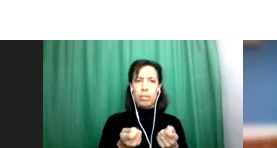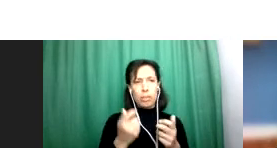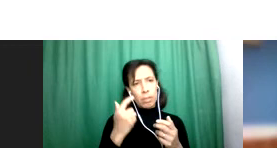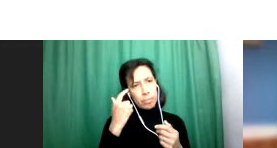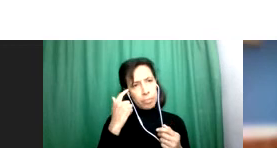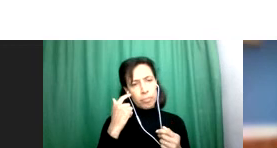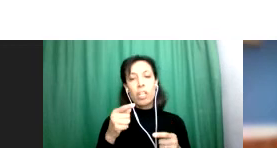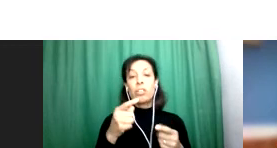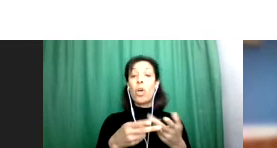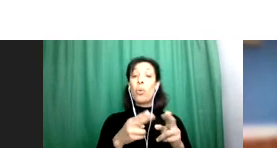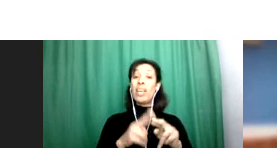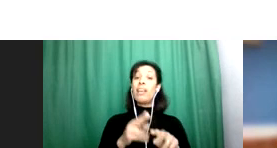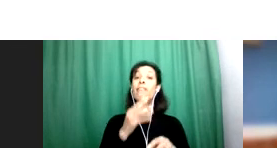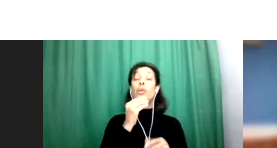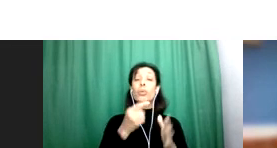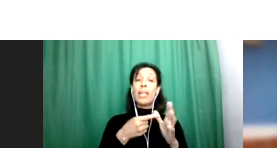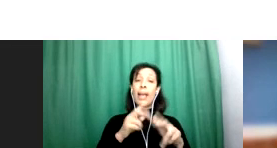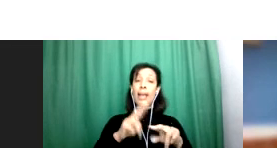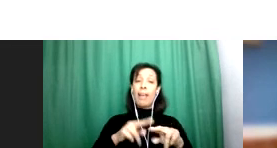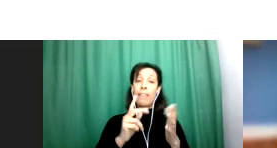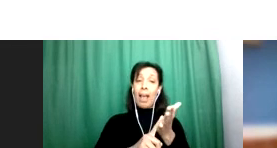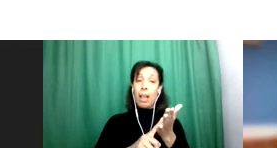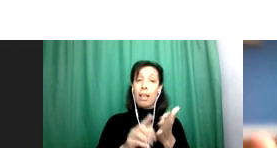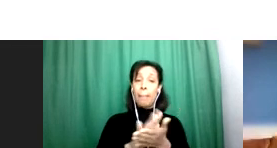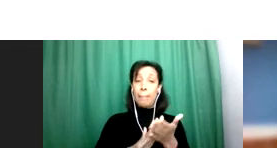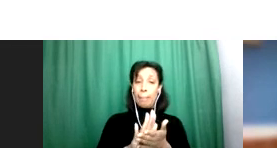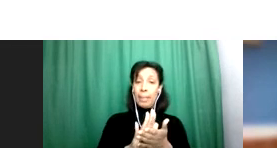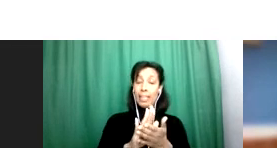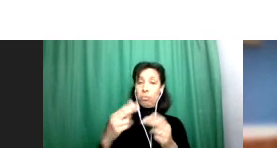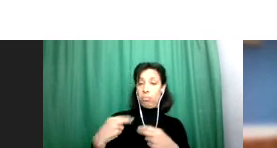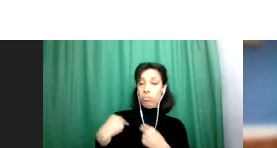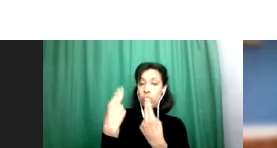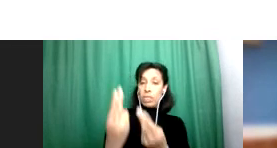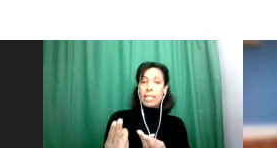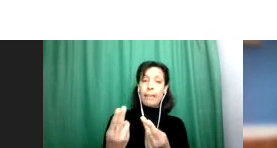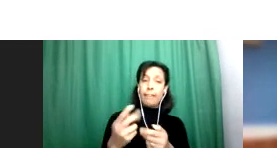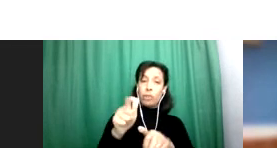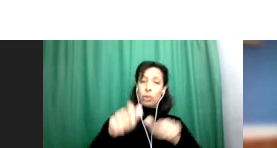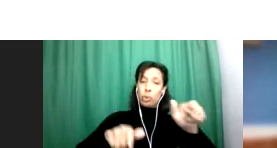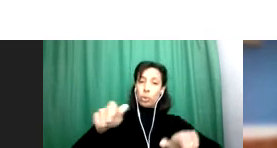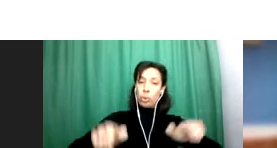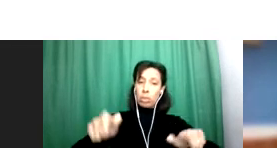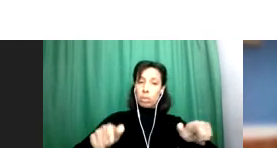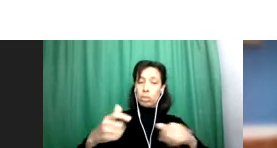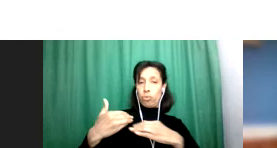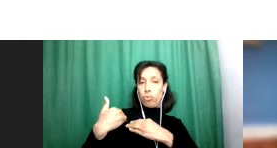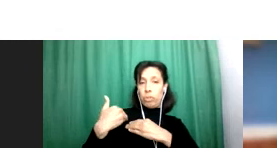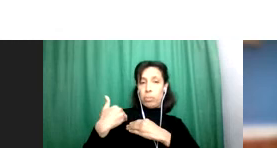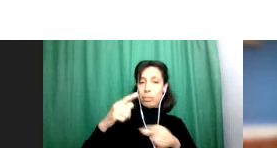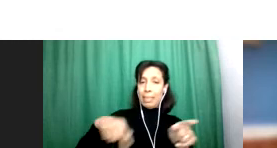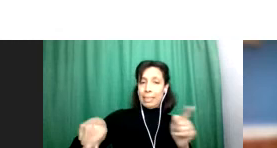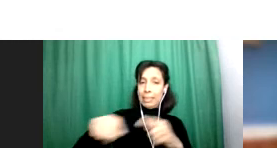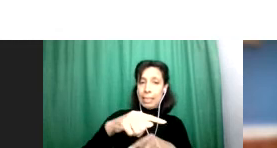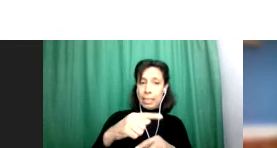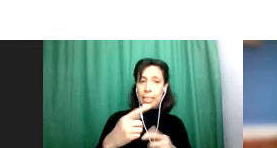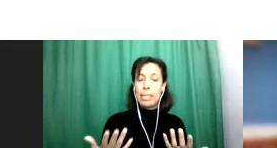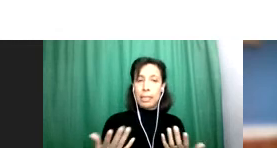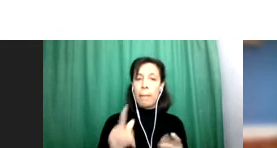students responsibility for assessment, and the Cambridge assessment